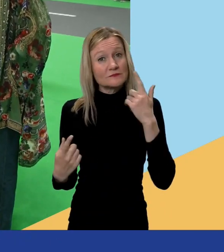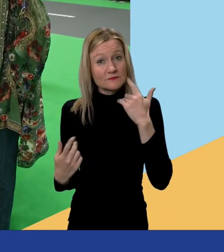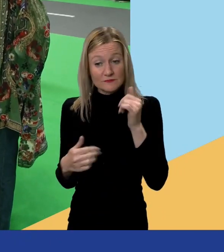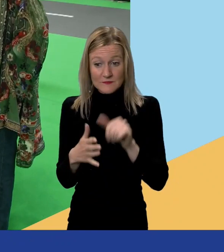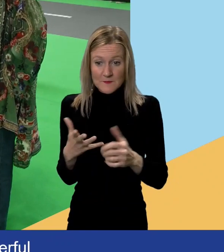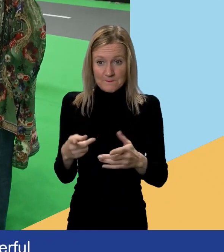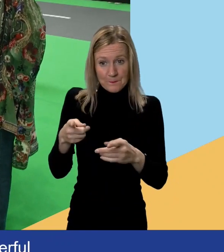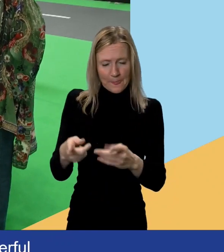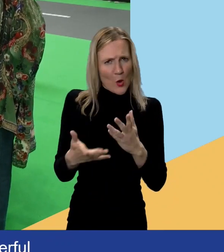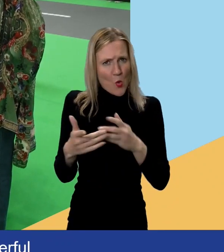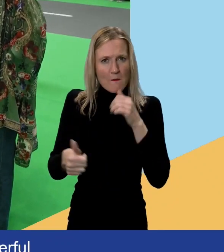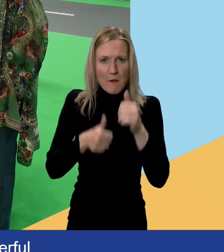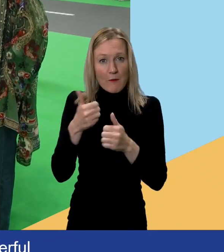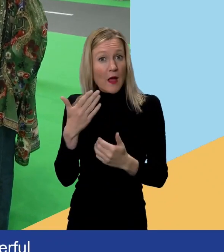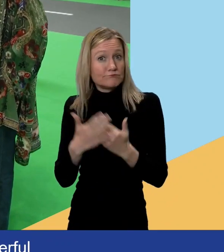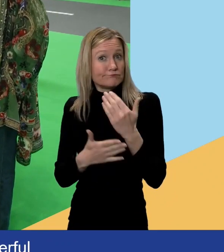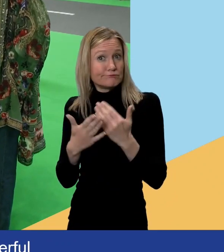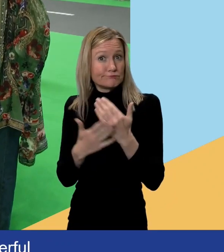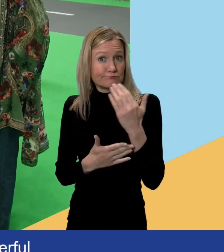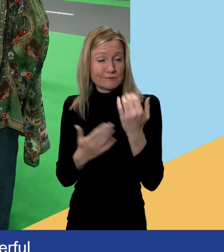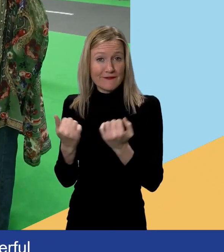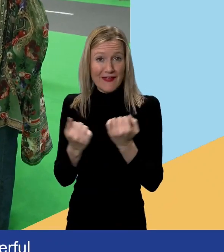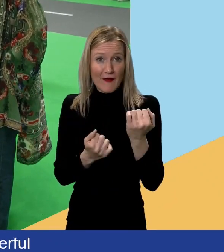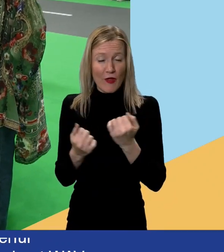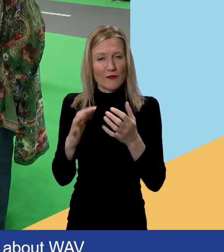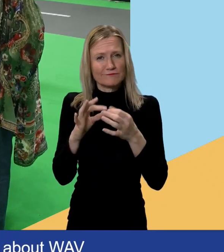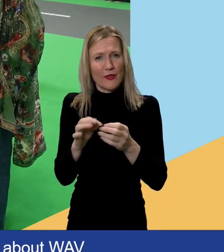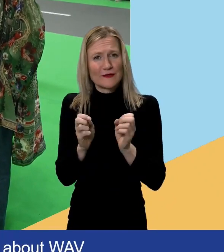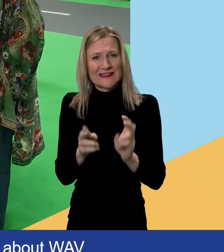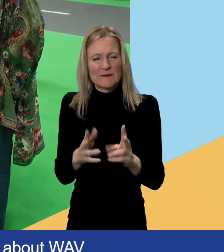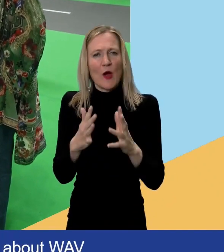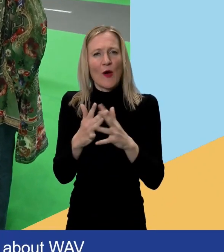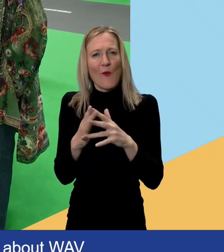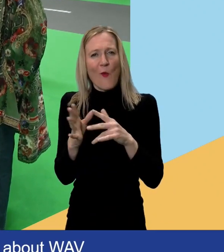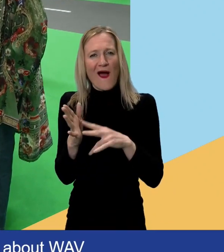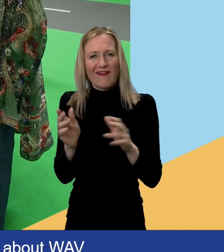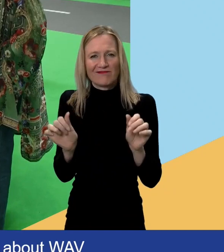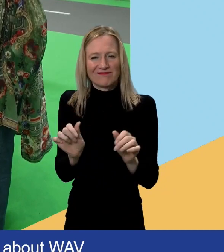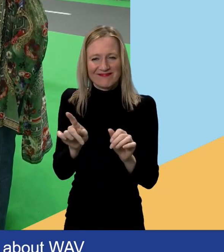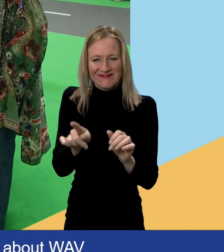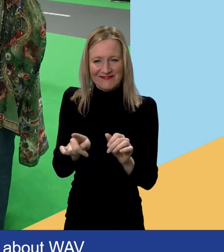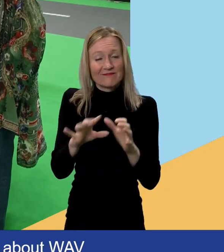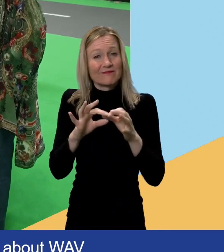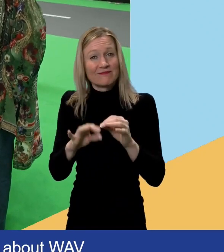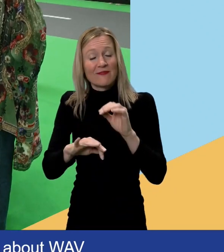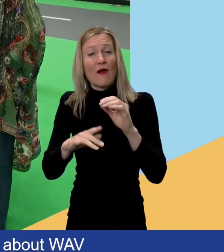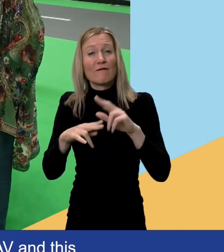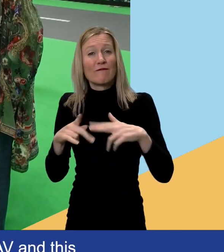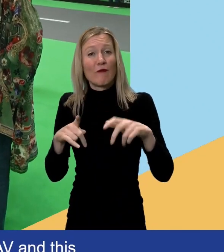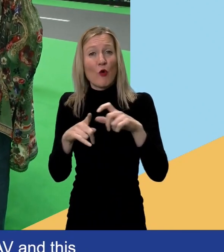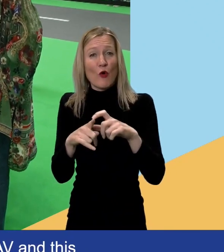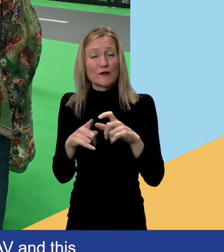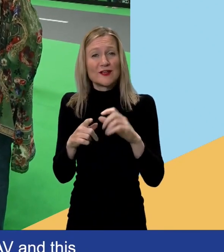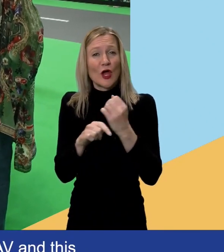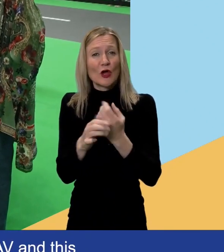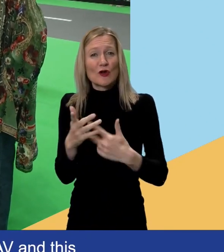one of the more popular newer vehicles on the scheme, one of our more popular WAVs. This particular one is based on the Ford Grand Connect. Right. It's a